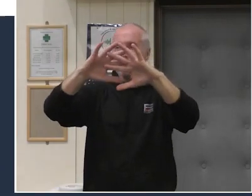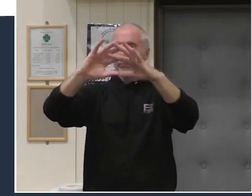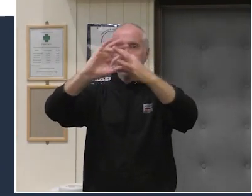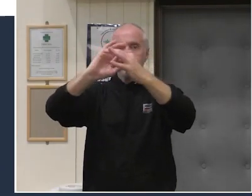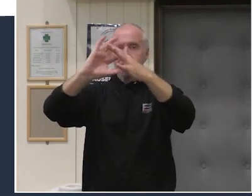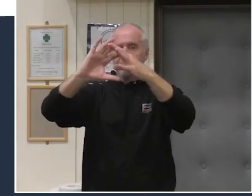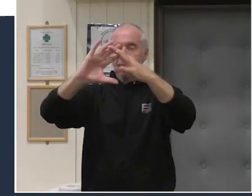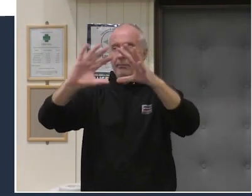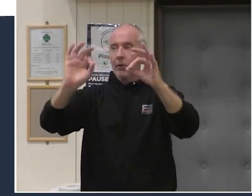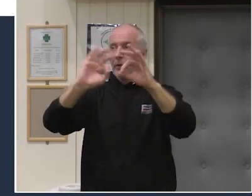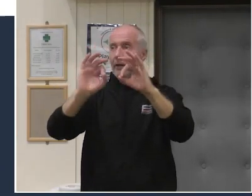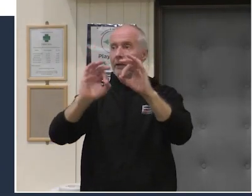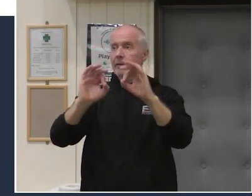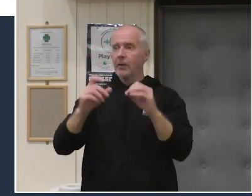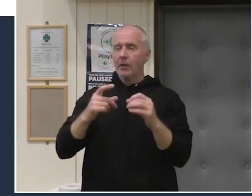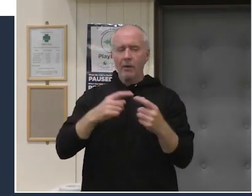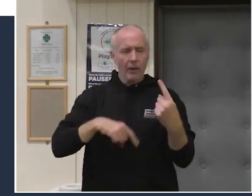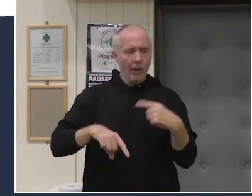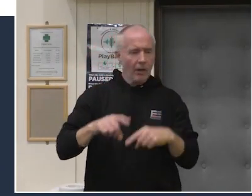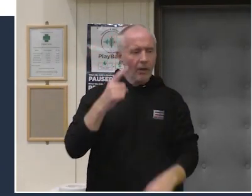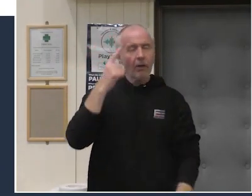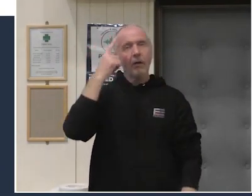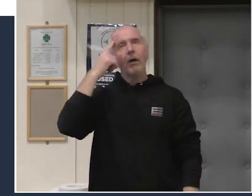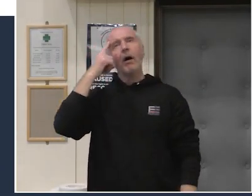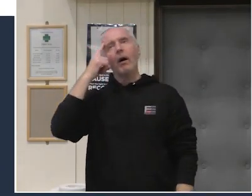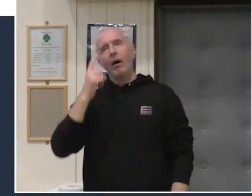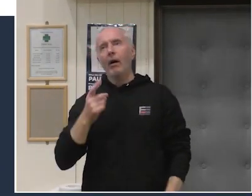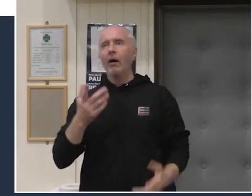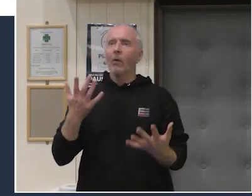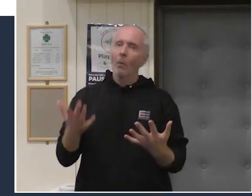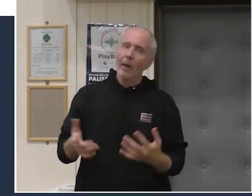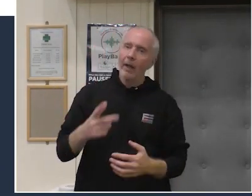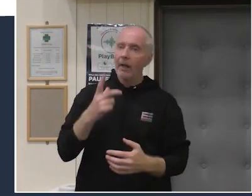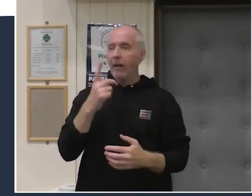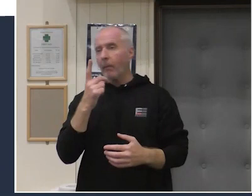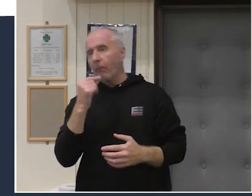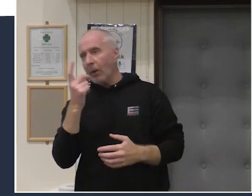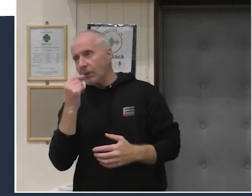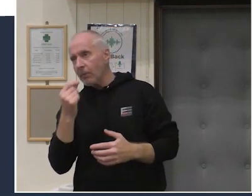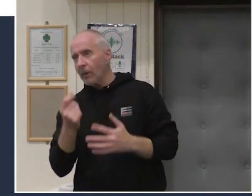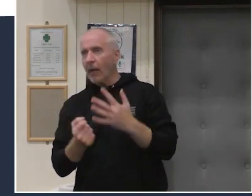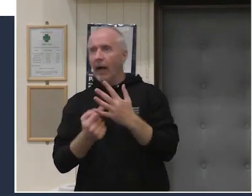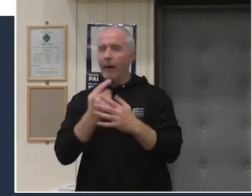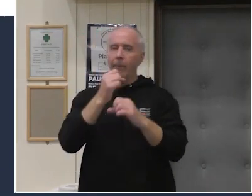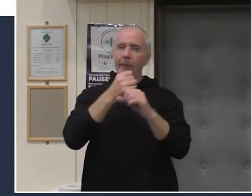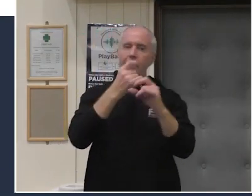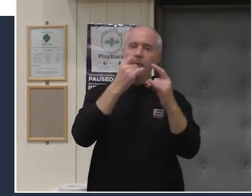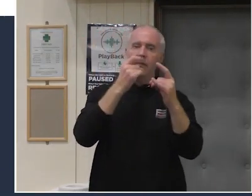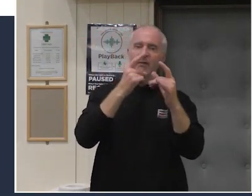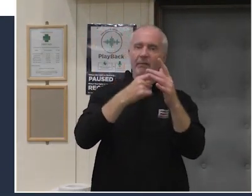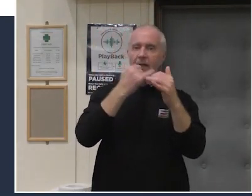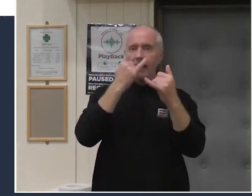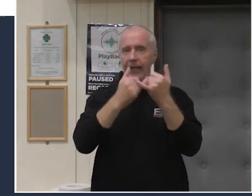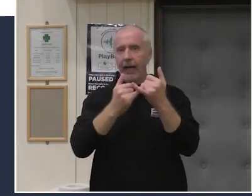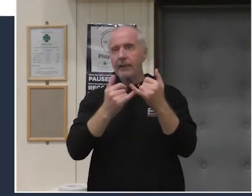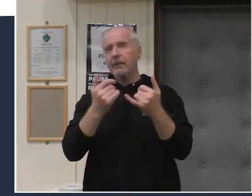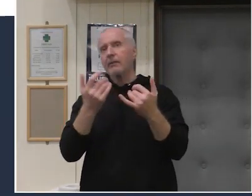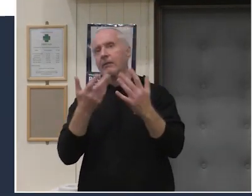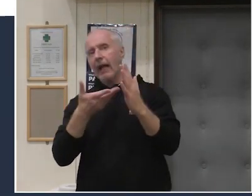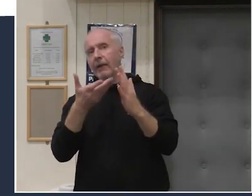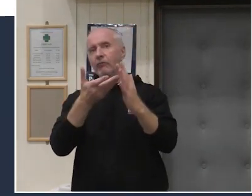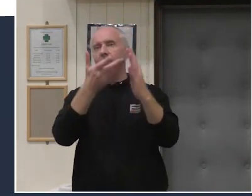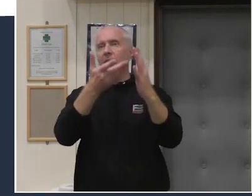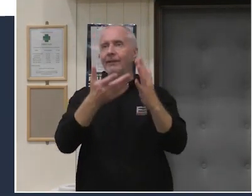other stuff that we're starting to think, oh, well, maybe it could have just been gases in the galaxies more so than what we thought.